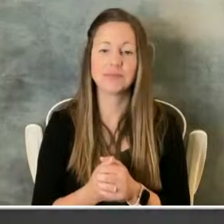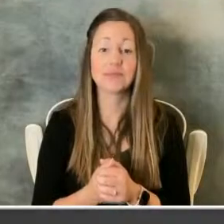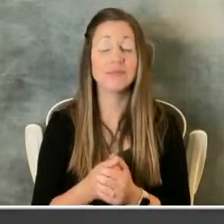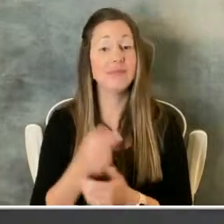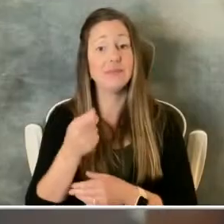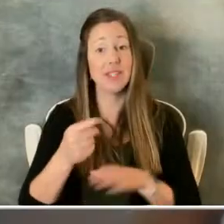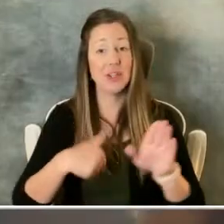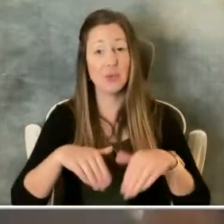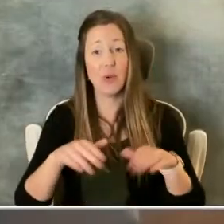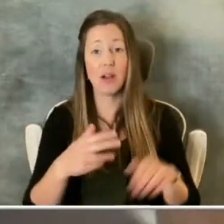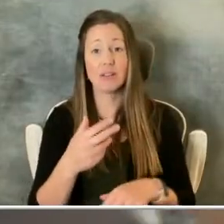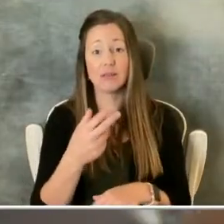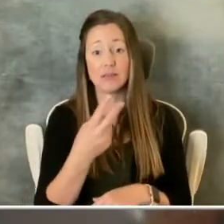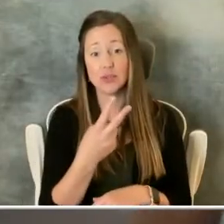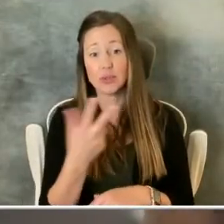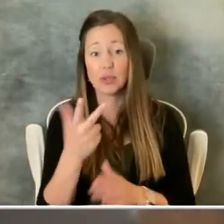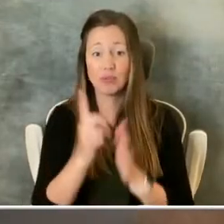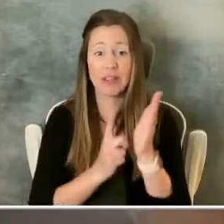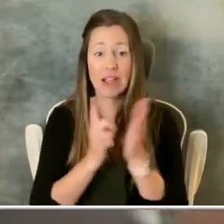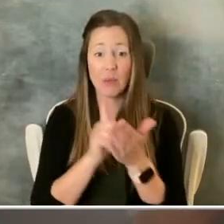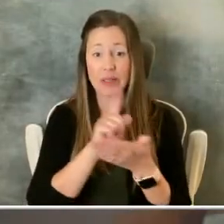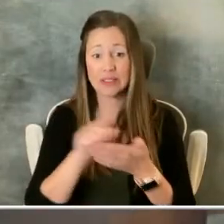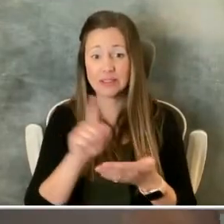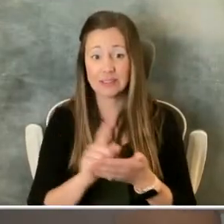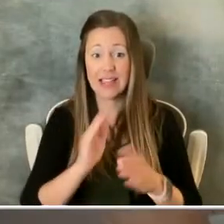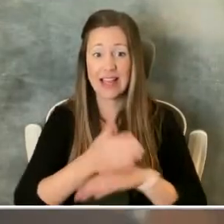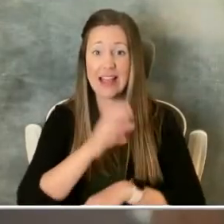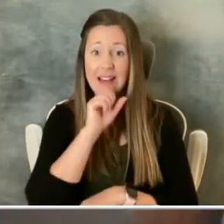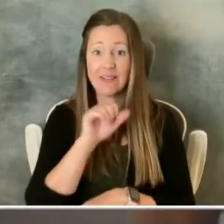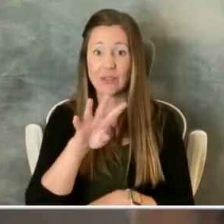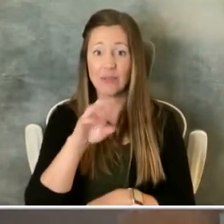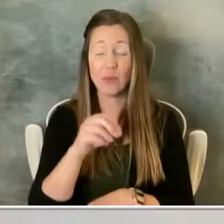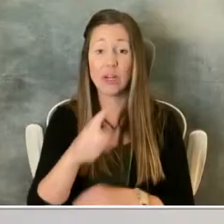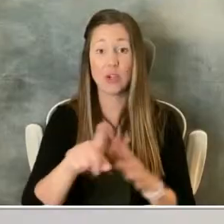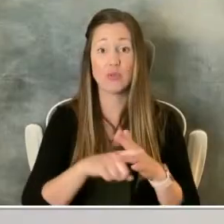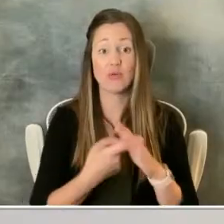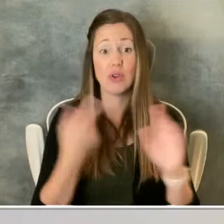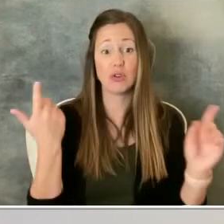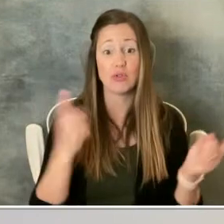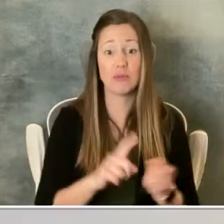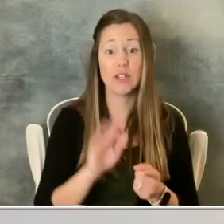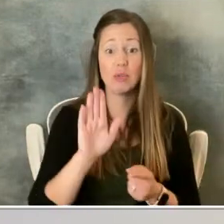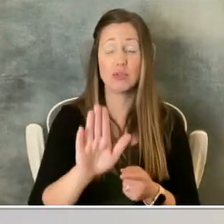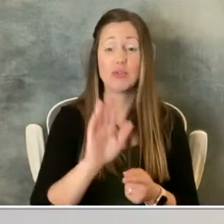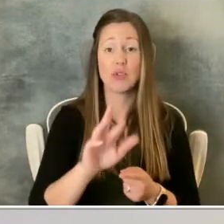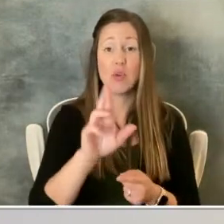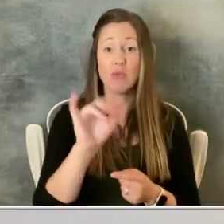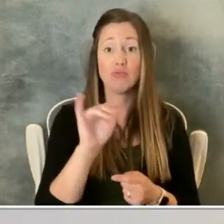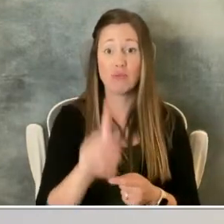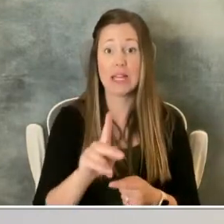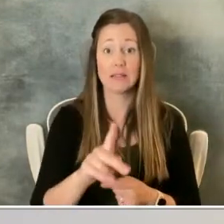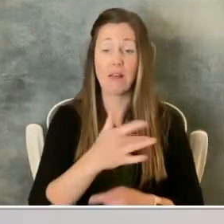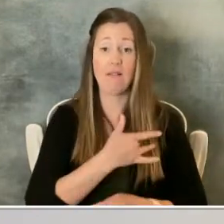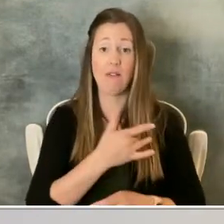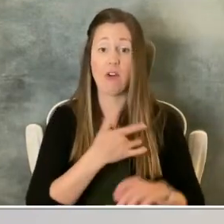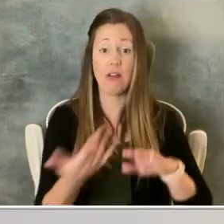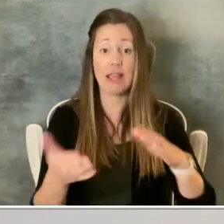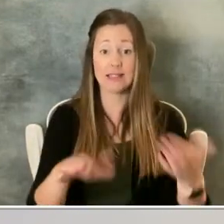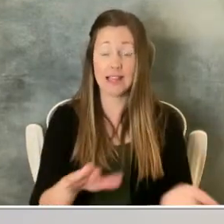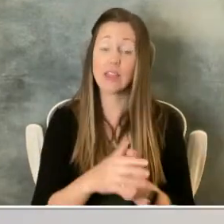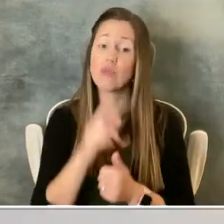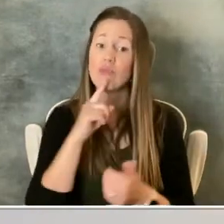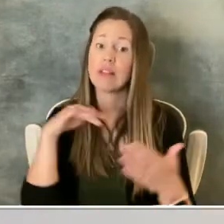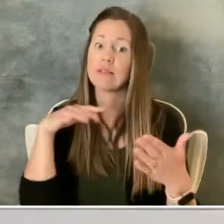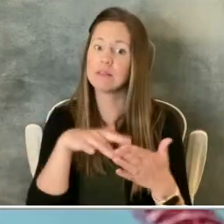hours a week, after you're about 40, you start to reduce your risk of cardiac death. It's been studied in a lot of cardiovascular patients, diabetic